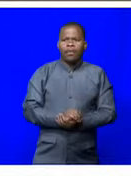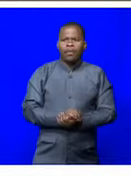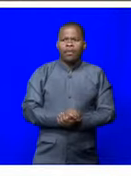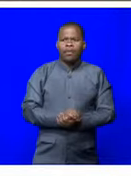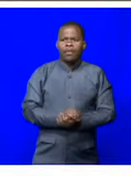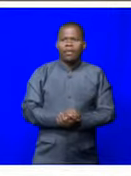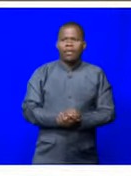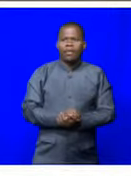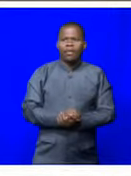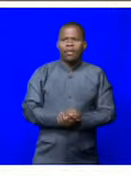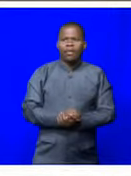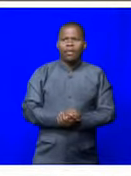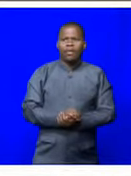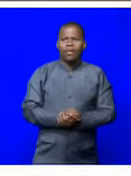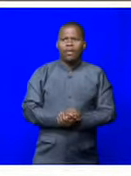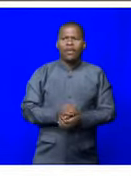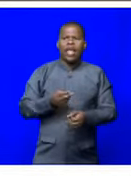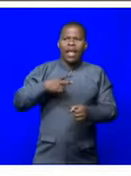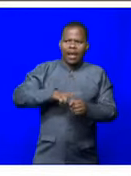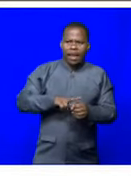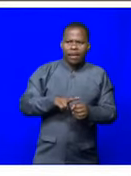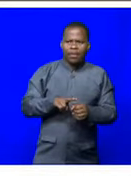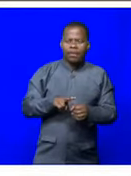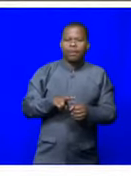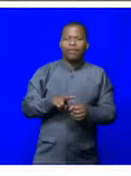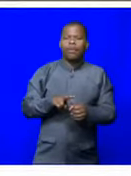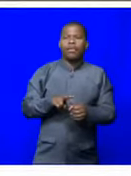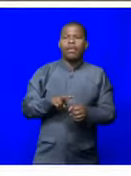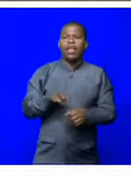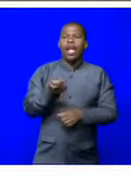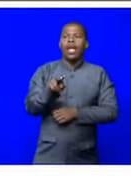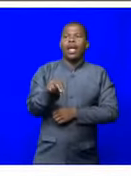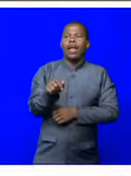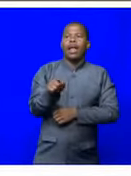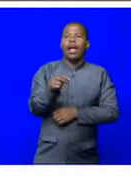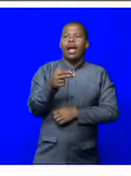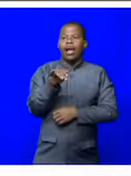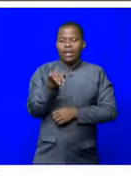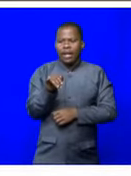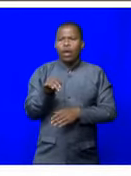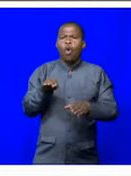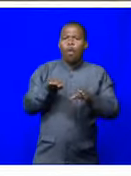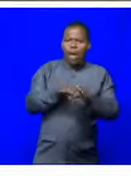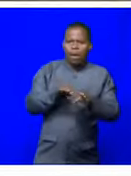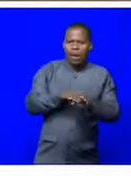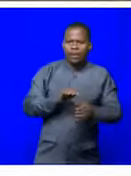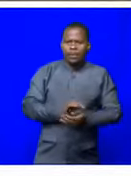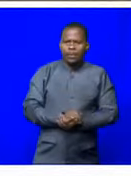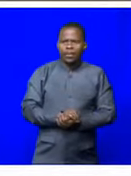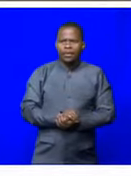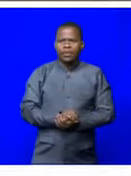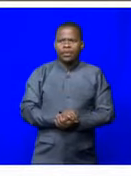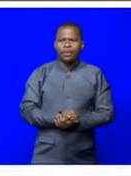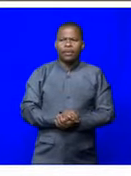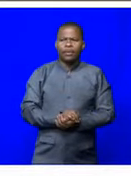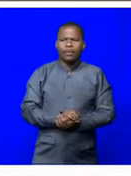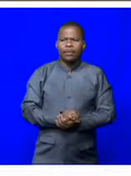siphinde sibe nayo umlangeni inathi lobeka khona itolo solo lunga kule bhodi sinaye